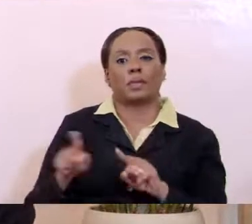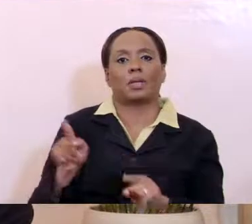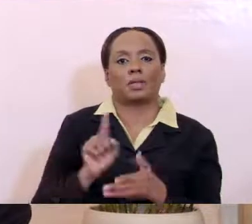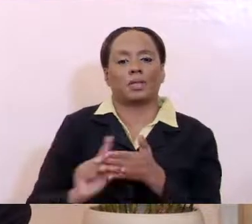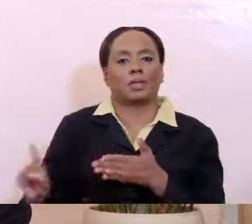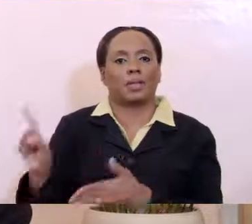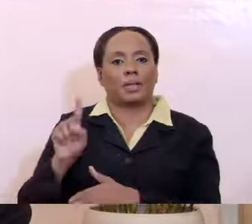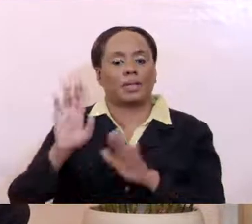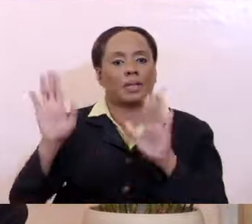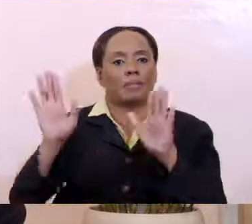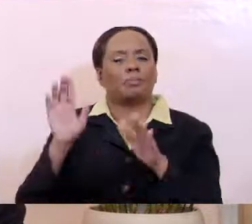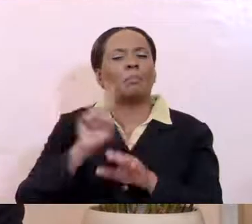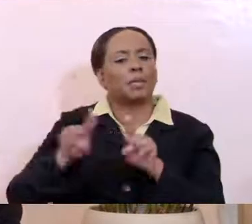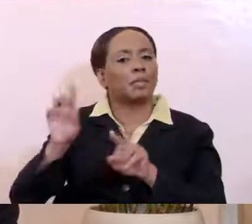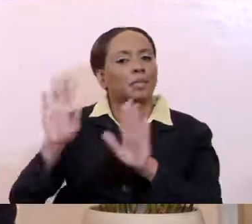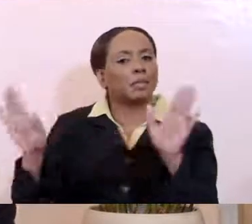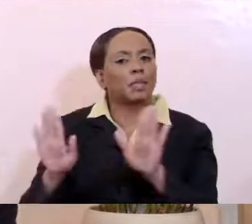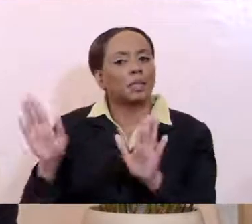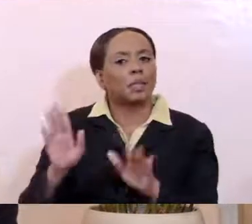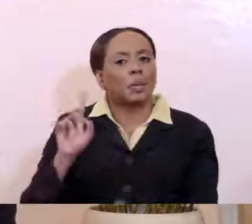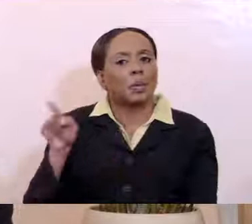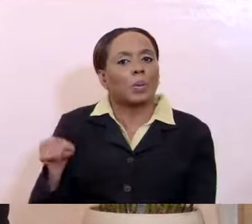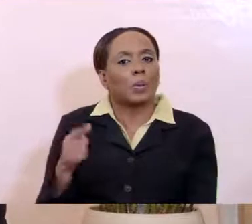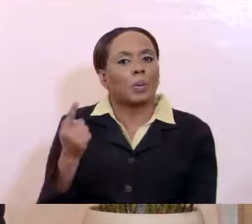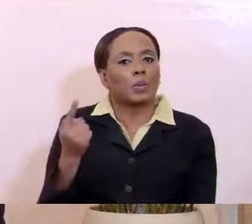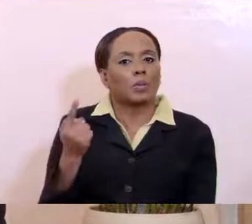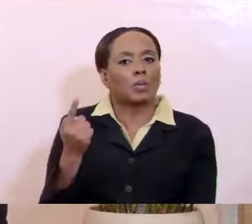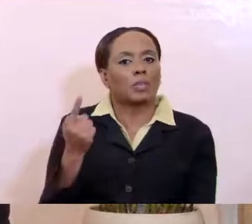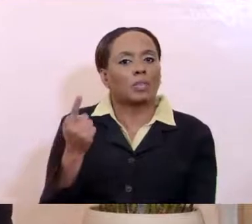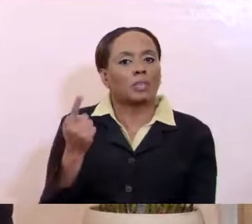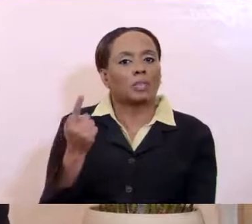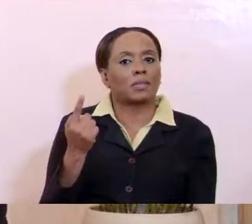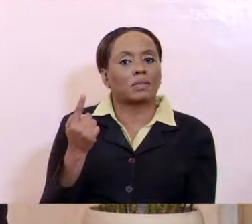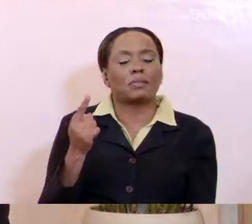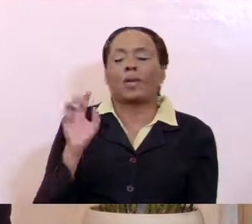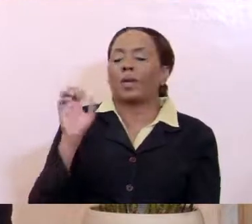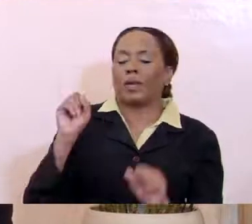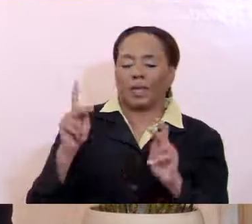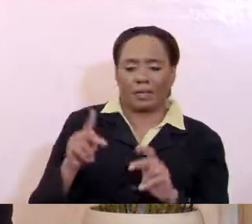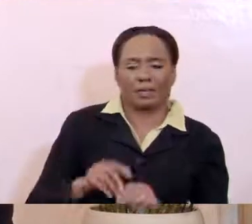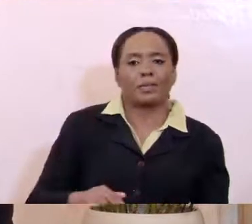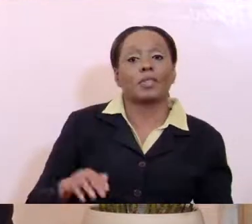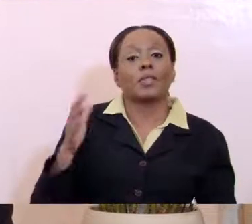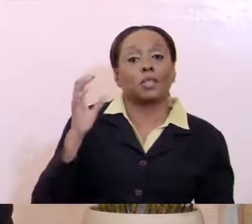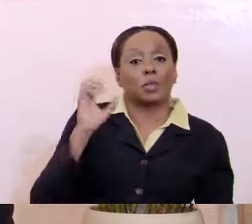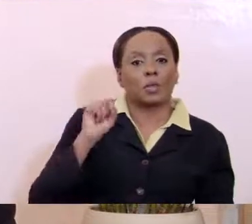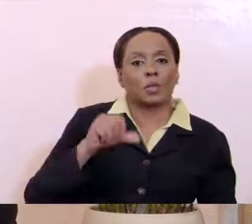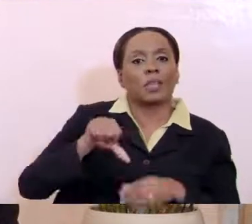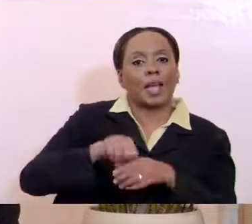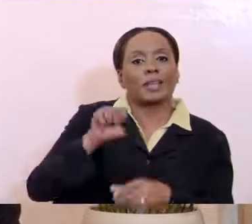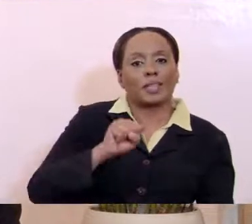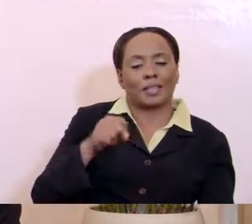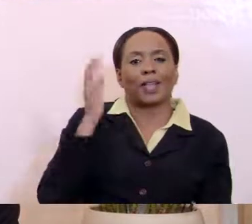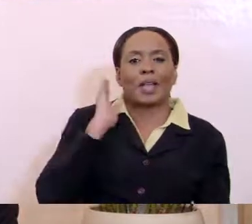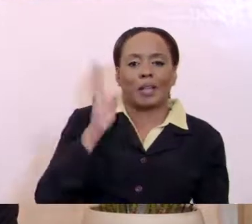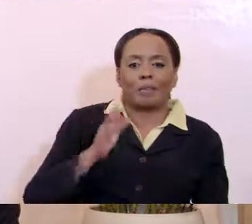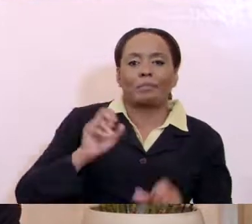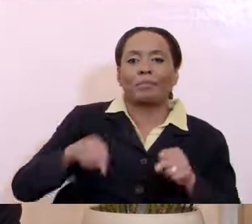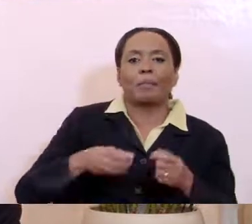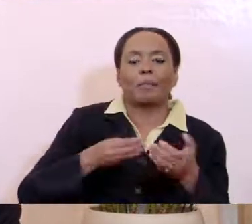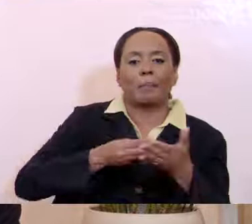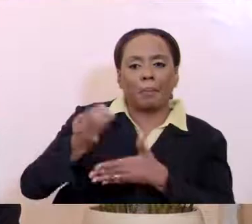will dial back to only selling products related to motor vehicles and so on, bottled gas, top-ups,